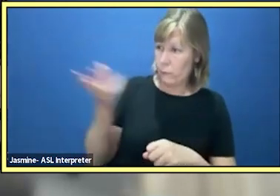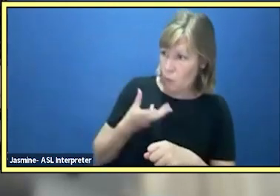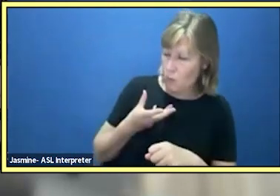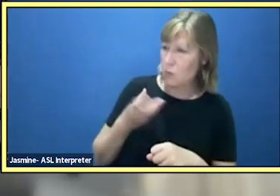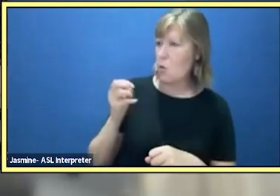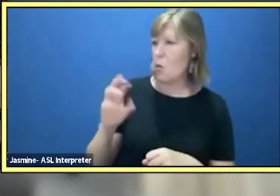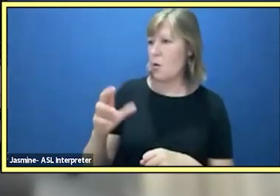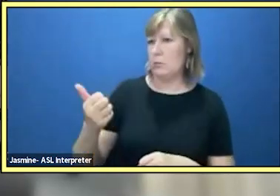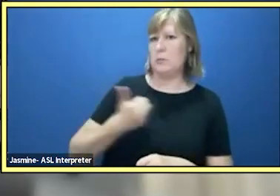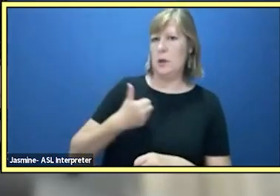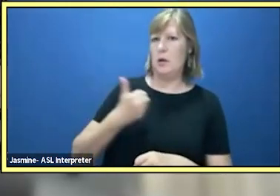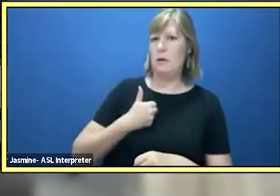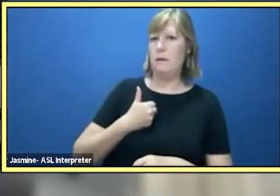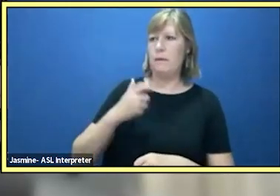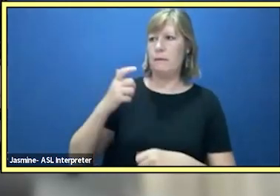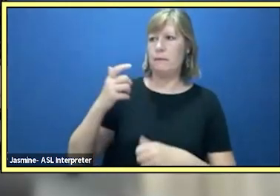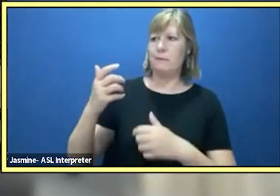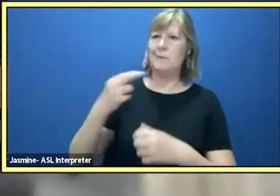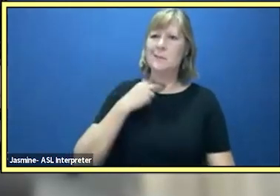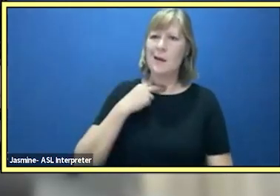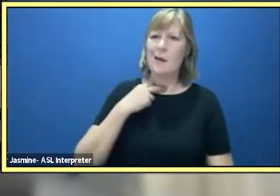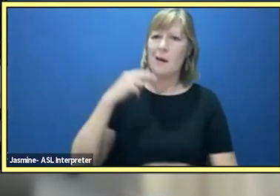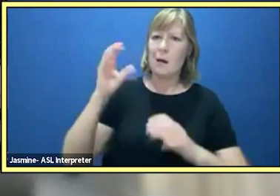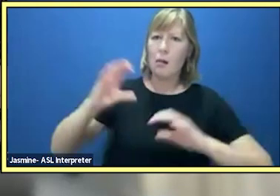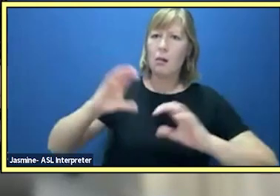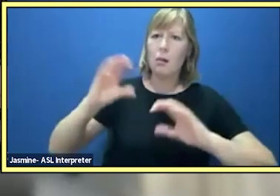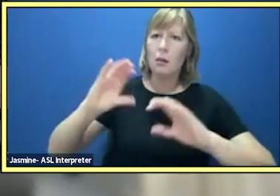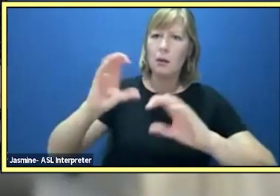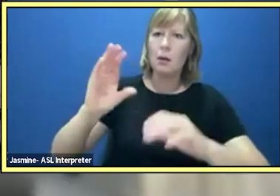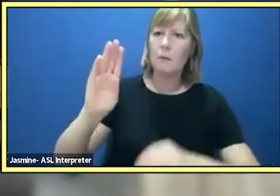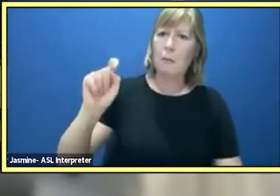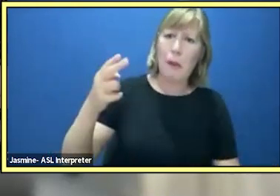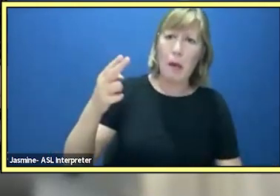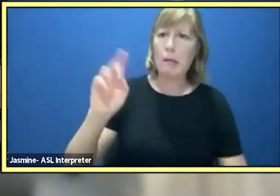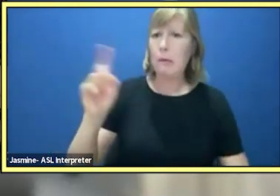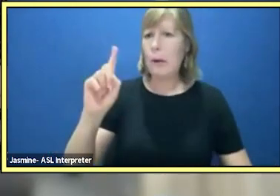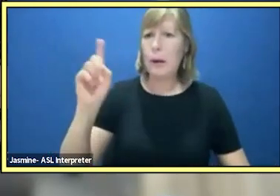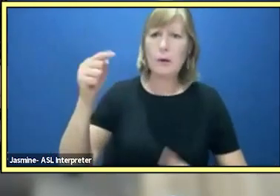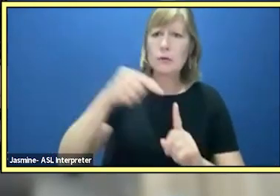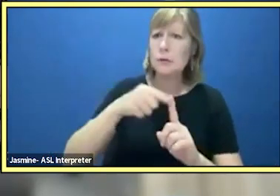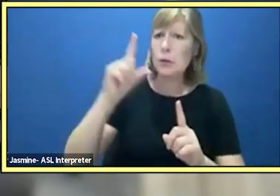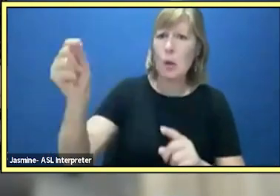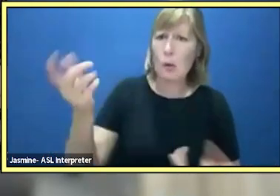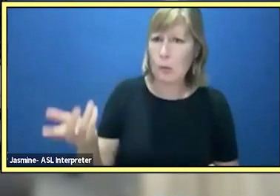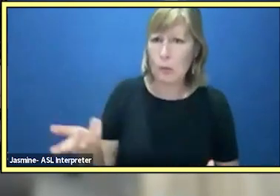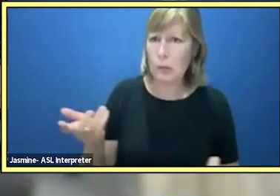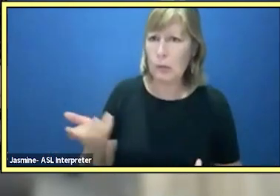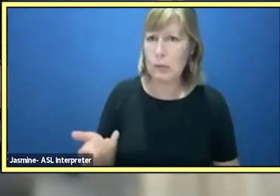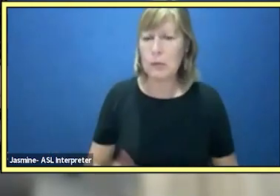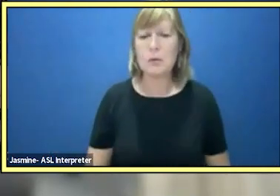figure out where she has gone in hopes that now we can make that connection? So I think our goal